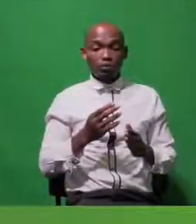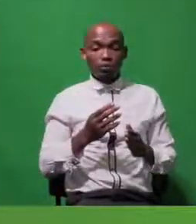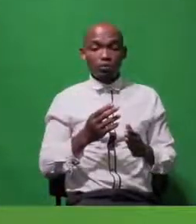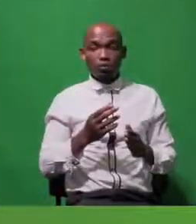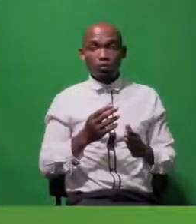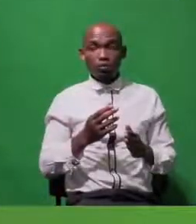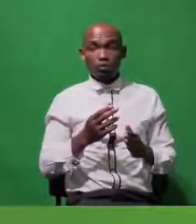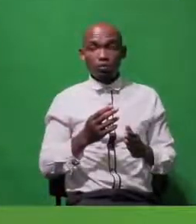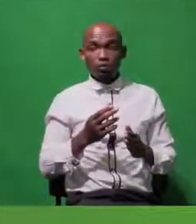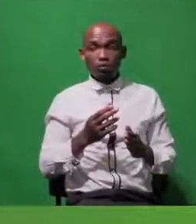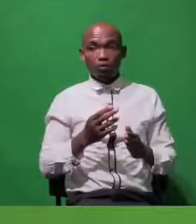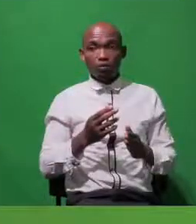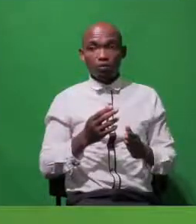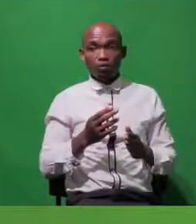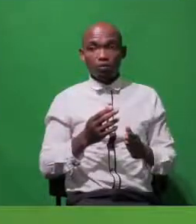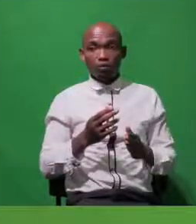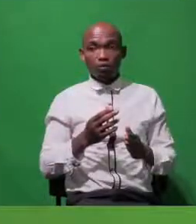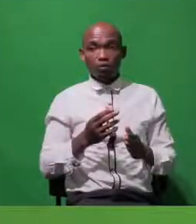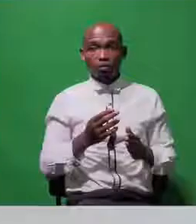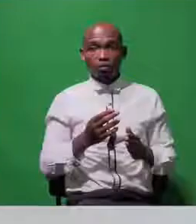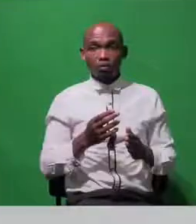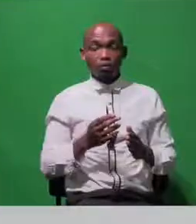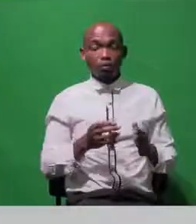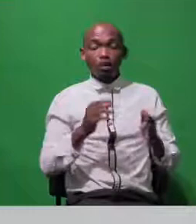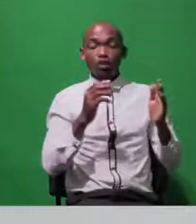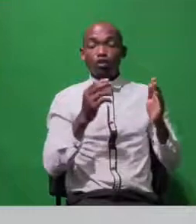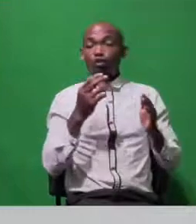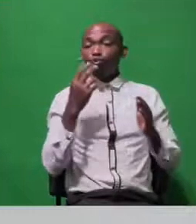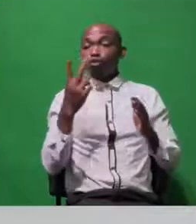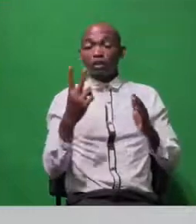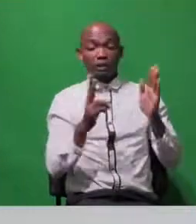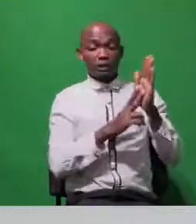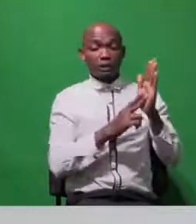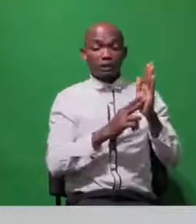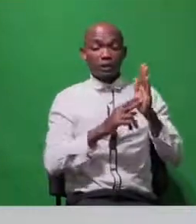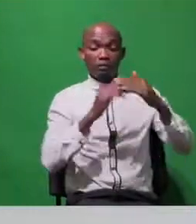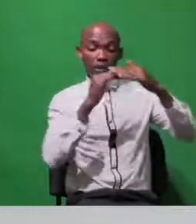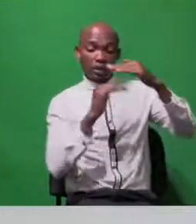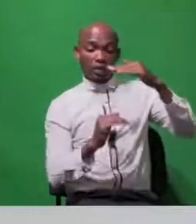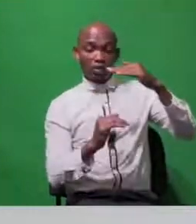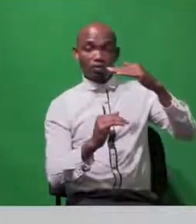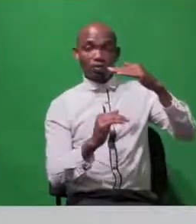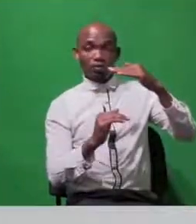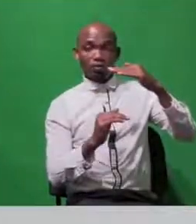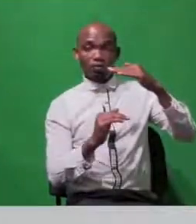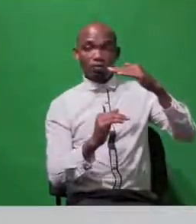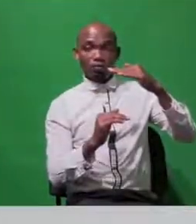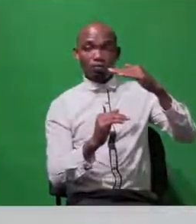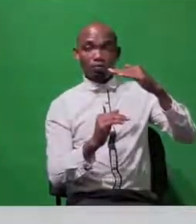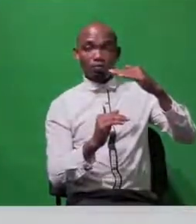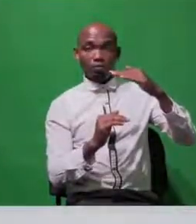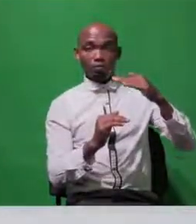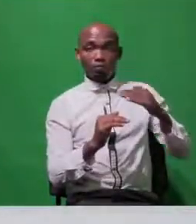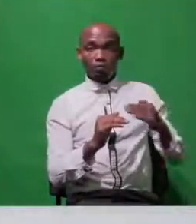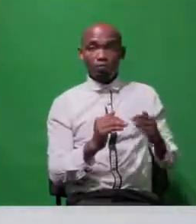And also we'll have 27 down, which is this point. Here is